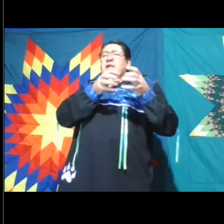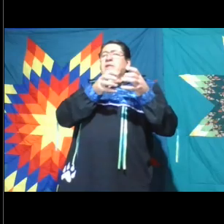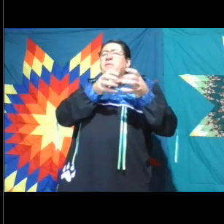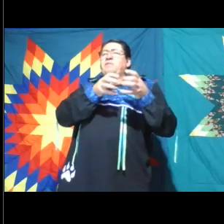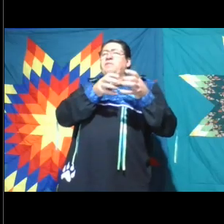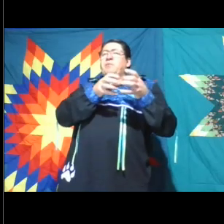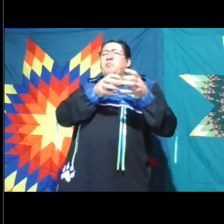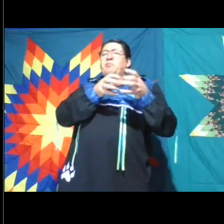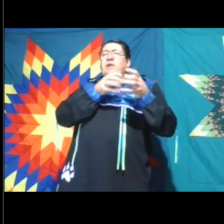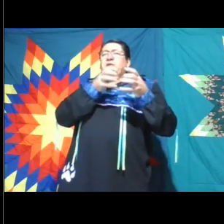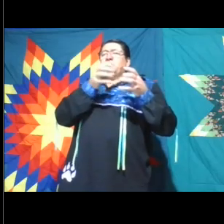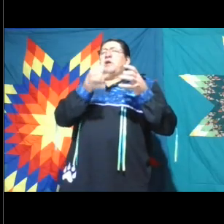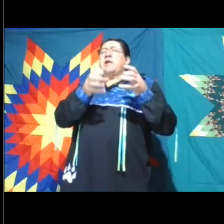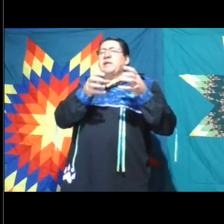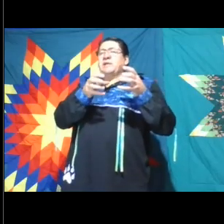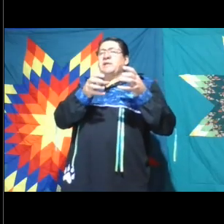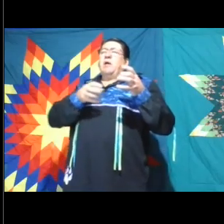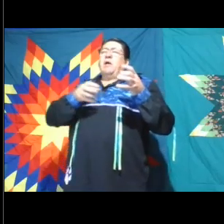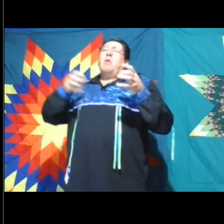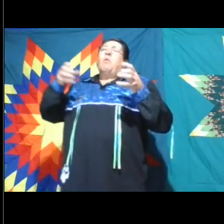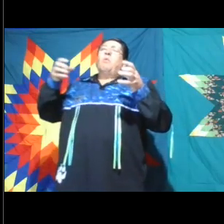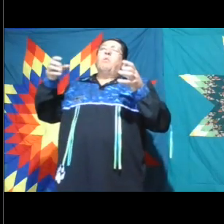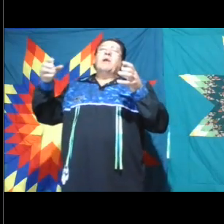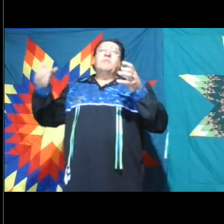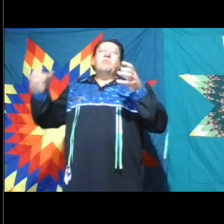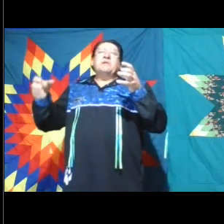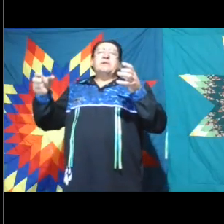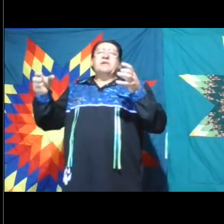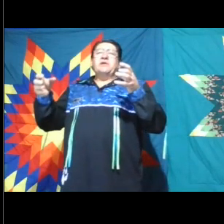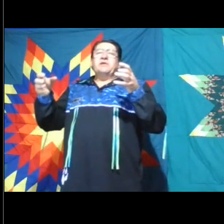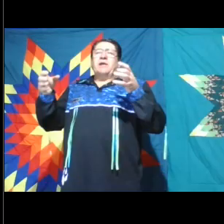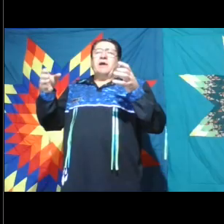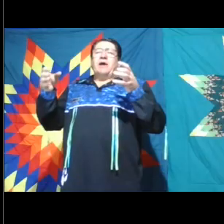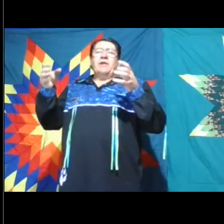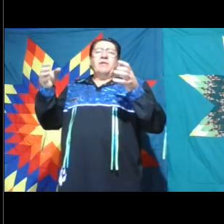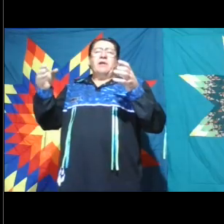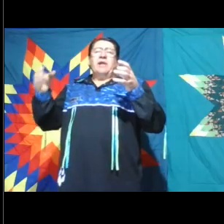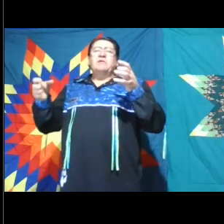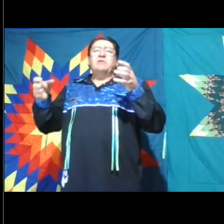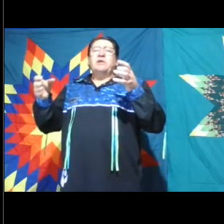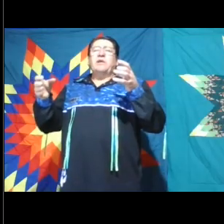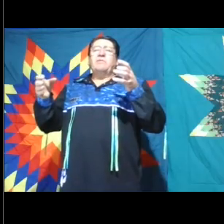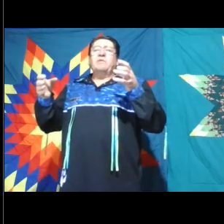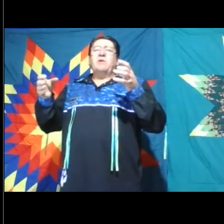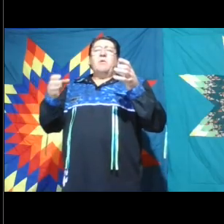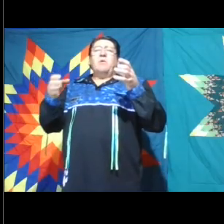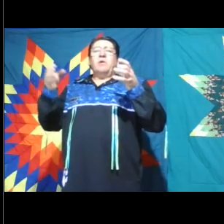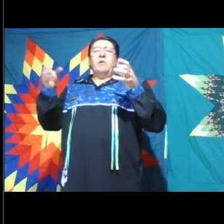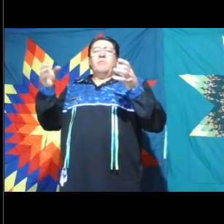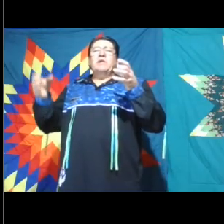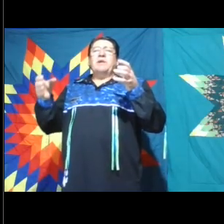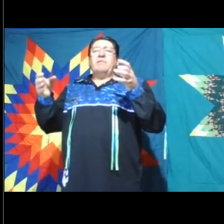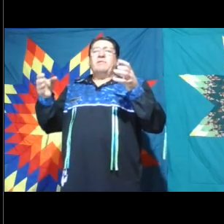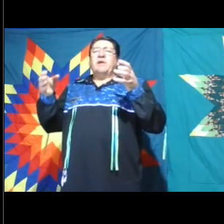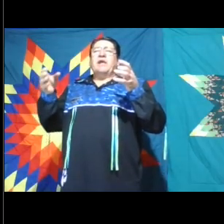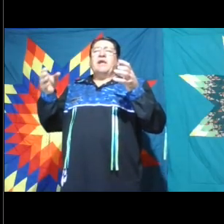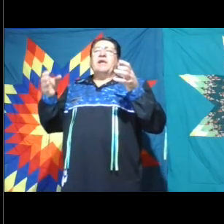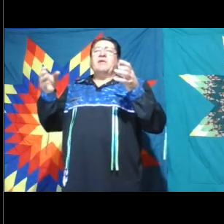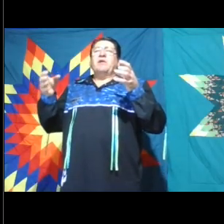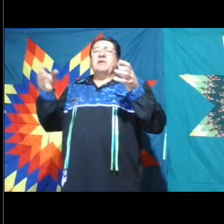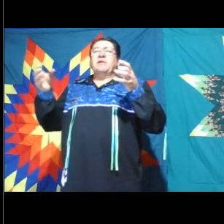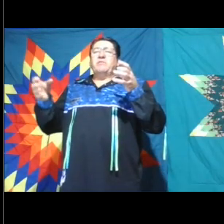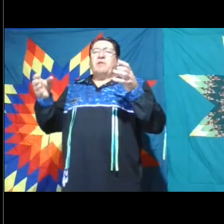once they do complete their trainings, what positions at either an entry level or a mid-level that